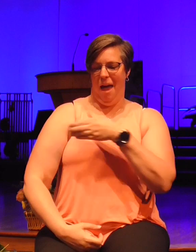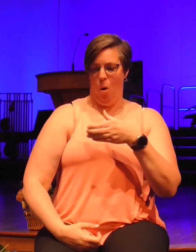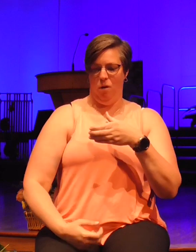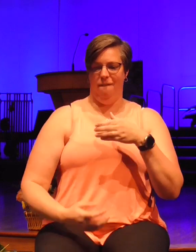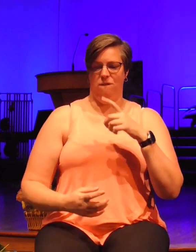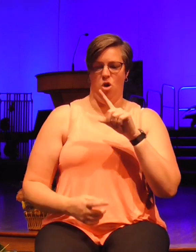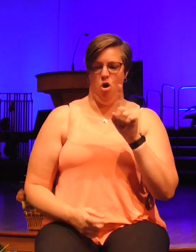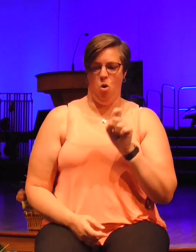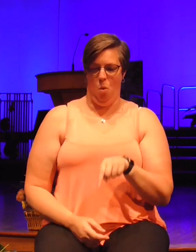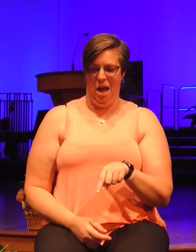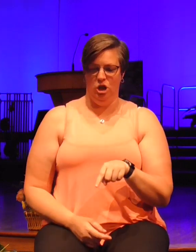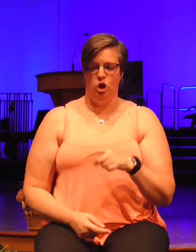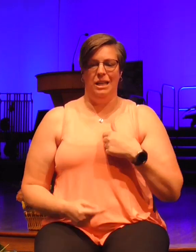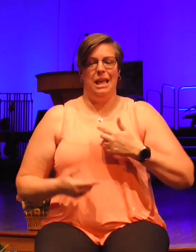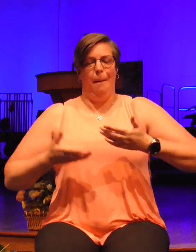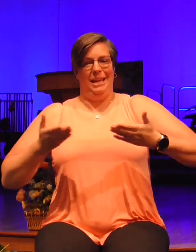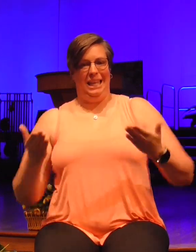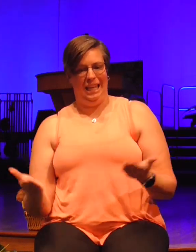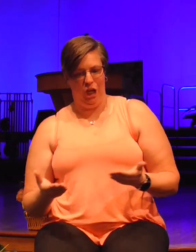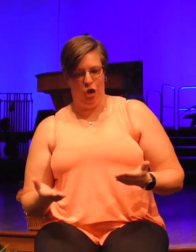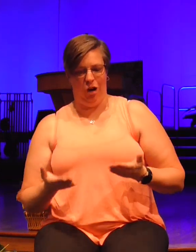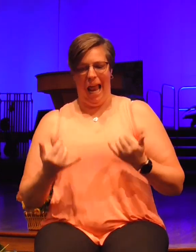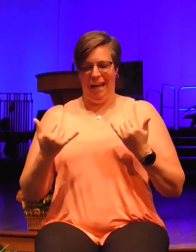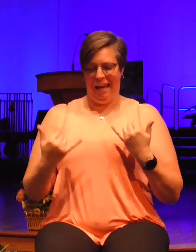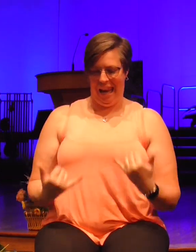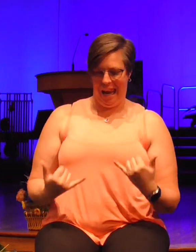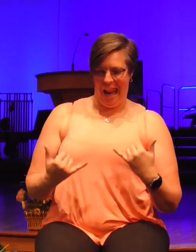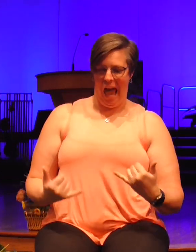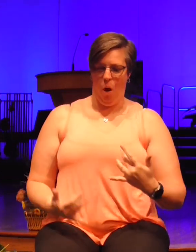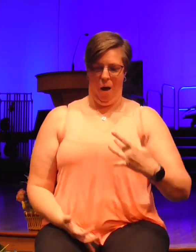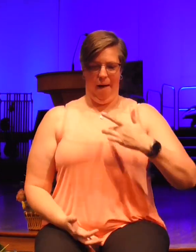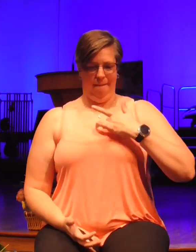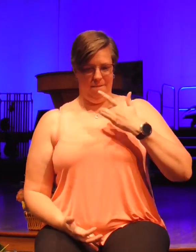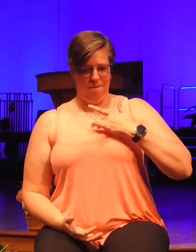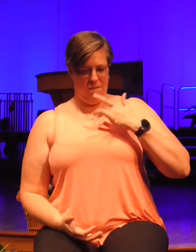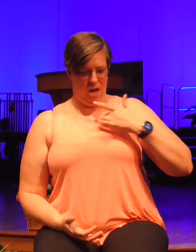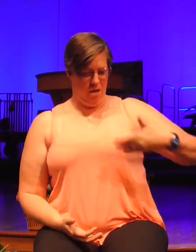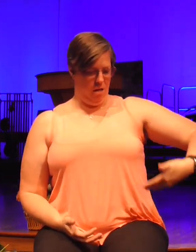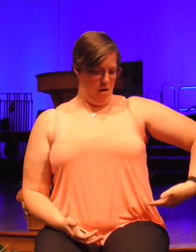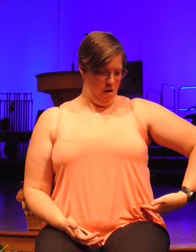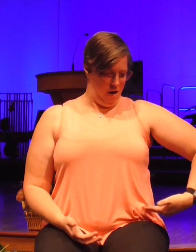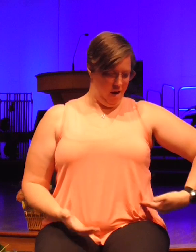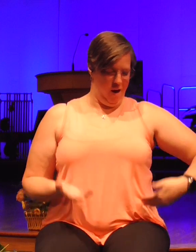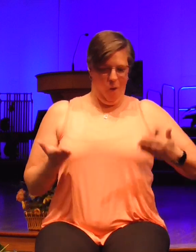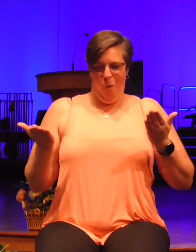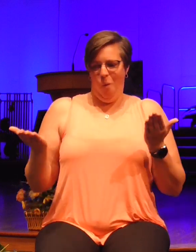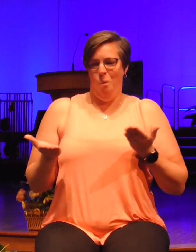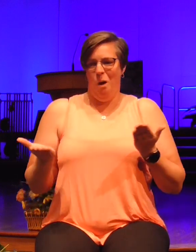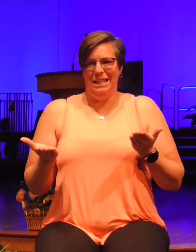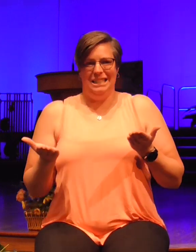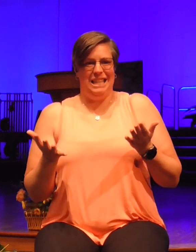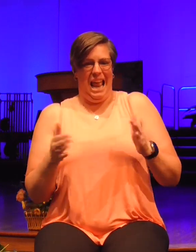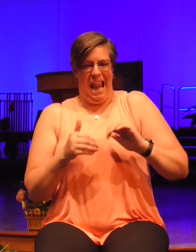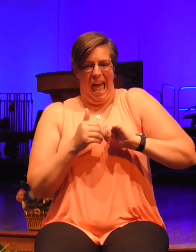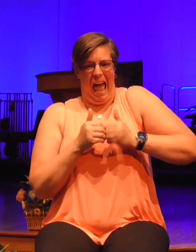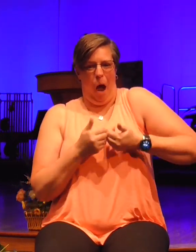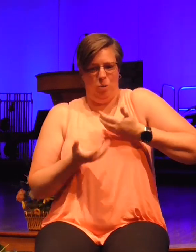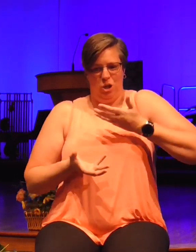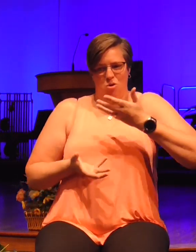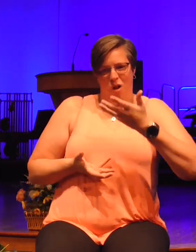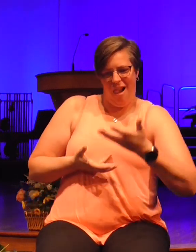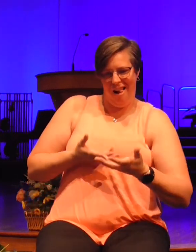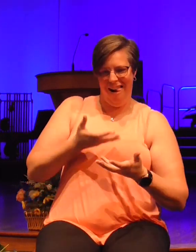the now, and we can feel and sense what's so for us and how to be with and move with and dance with